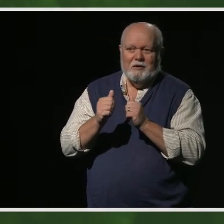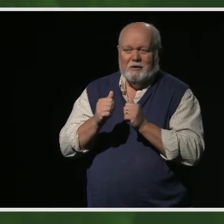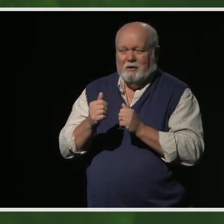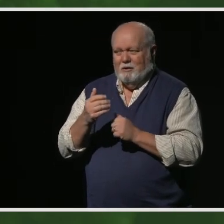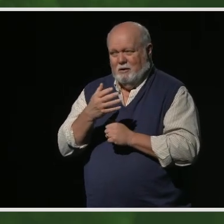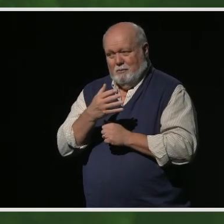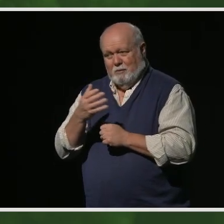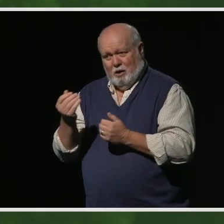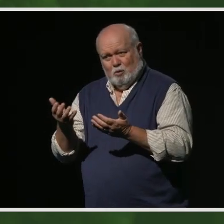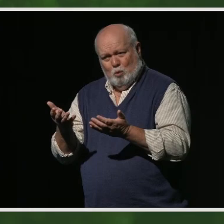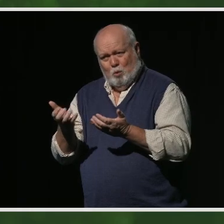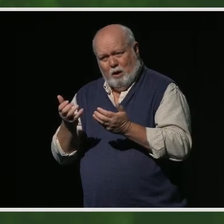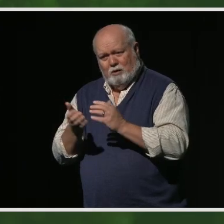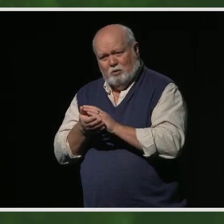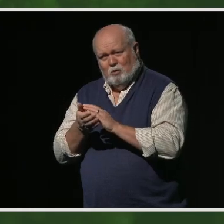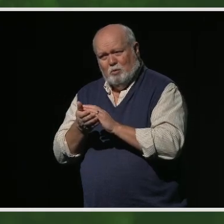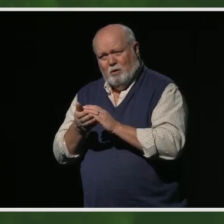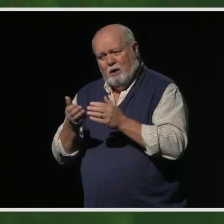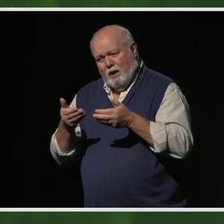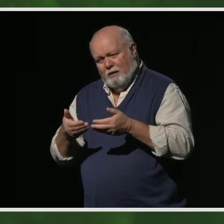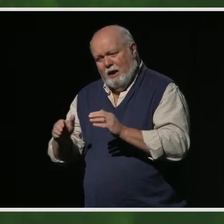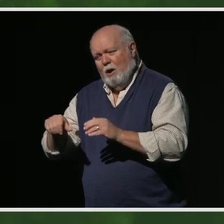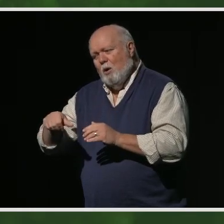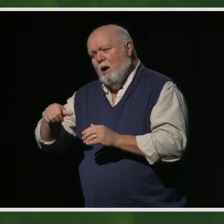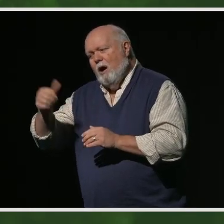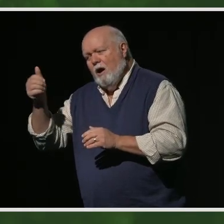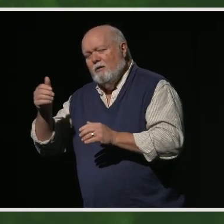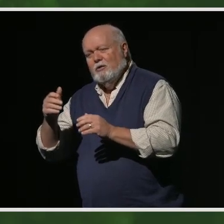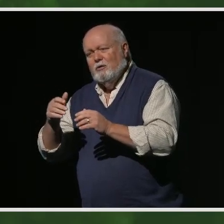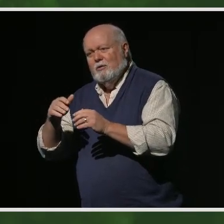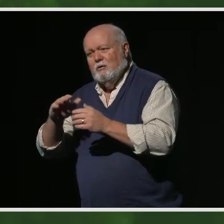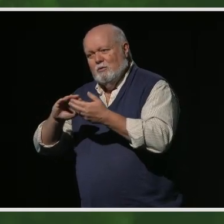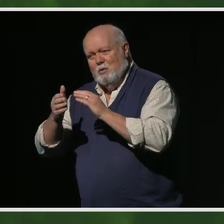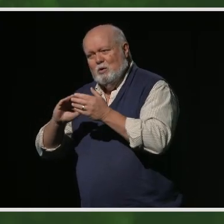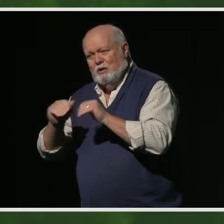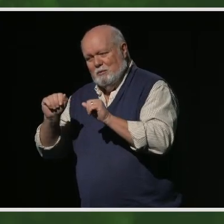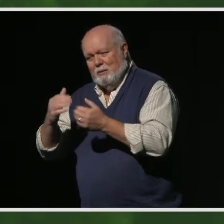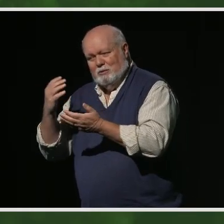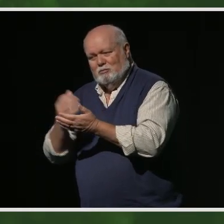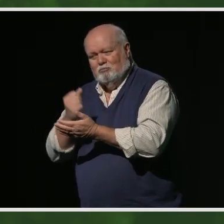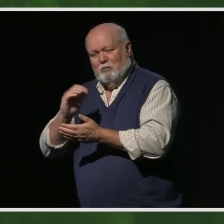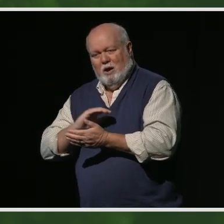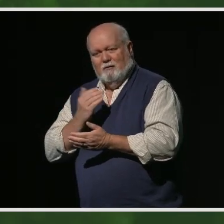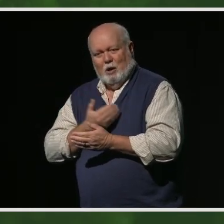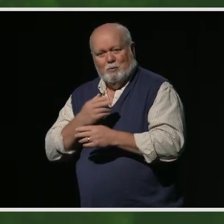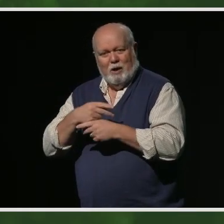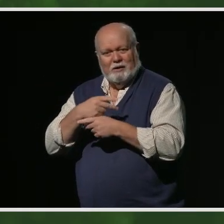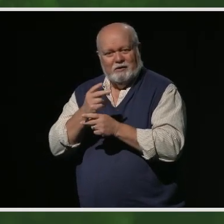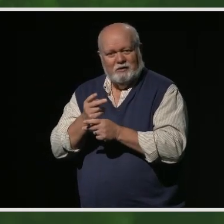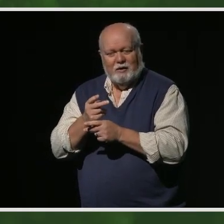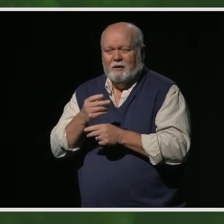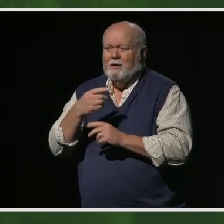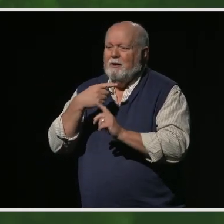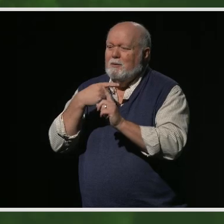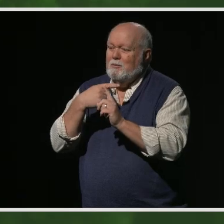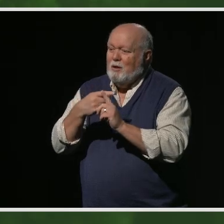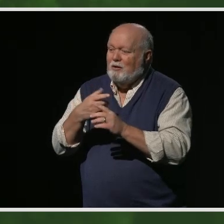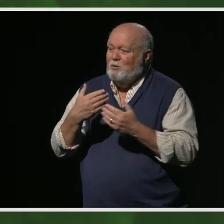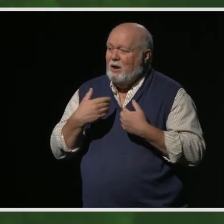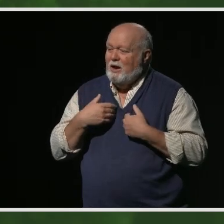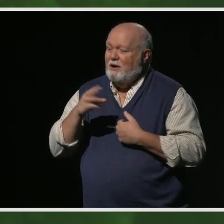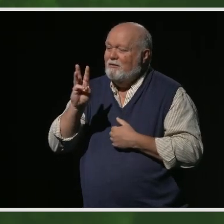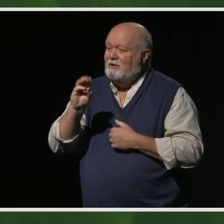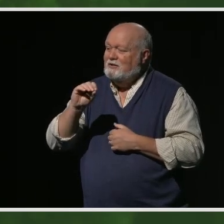underserved communities seeking nutrient-dense foods. And we will be able to have a 50%